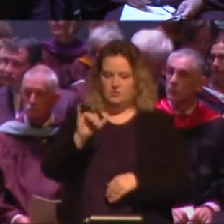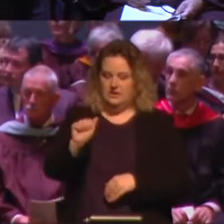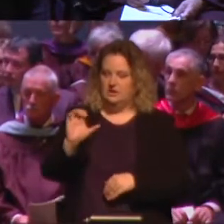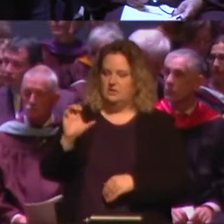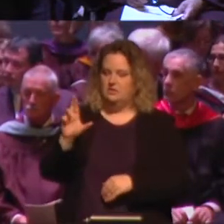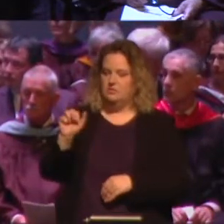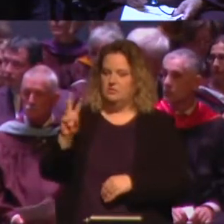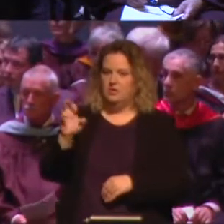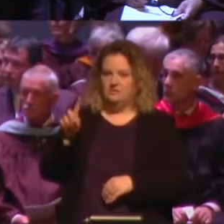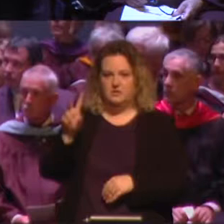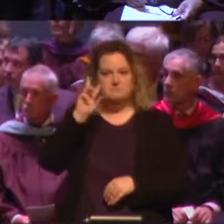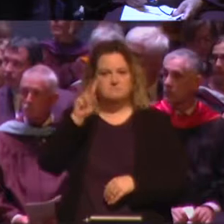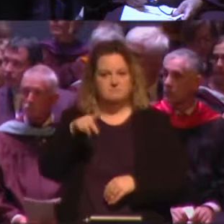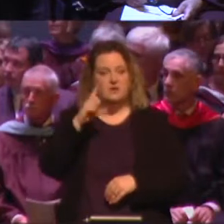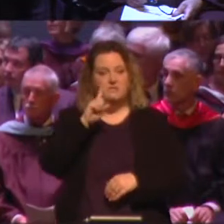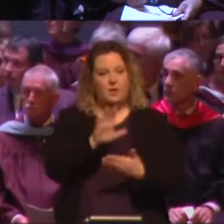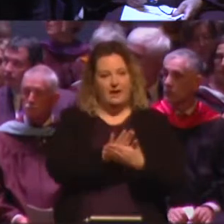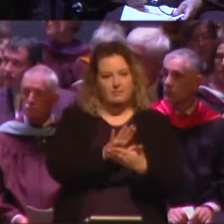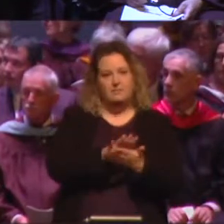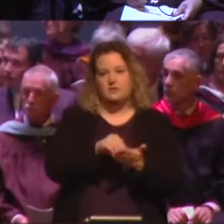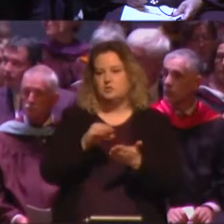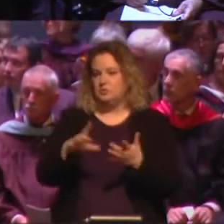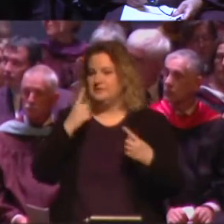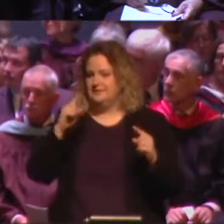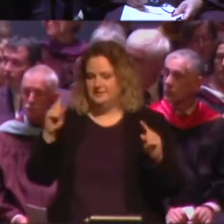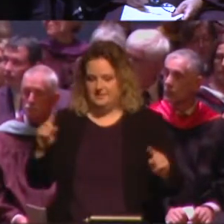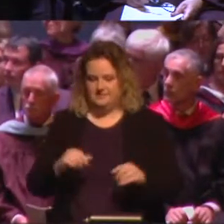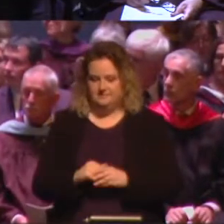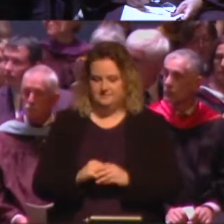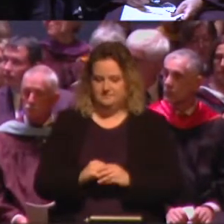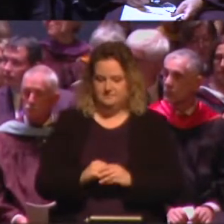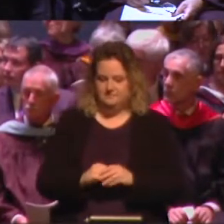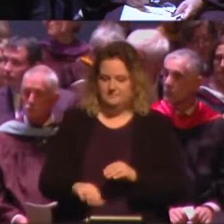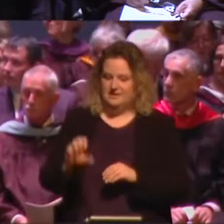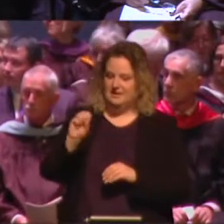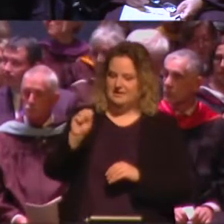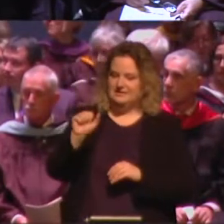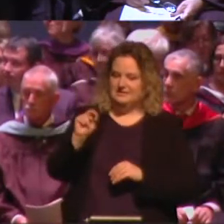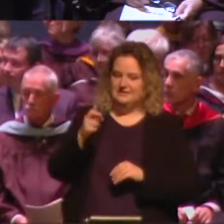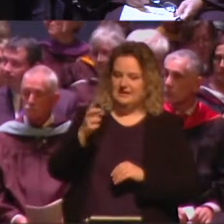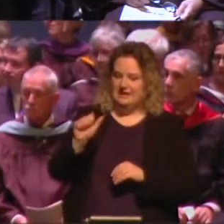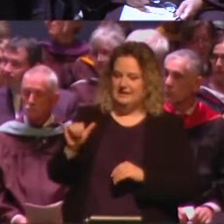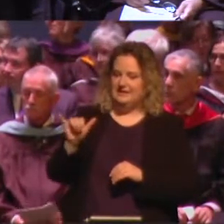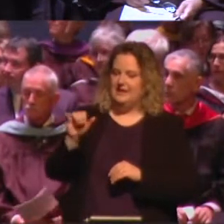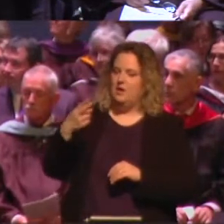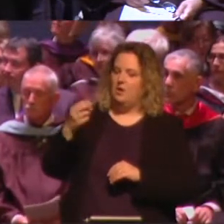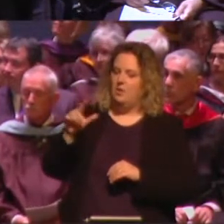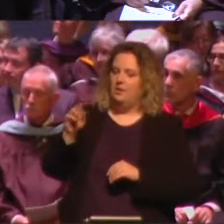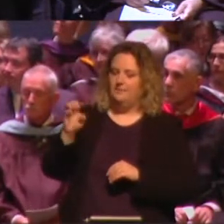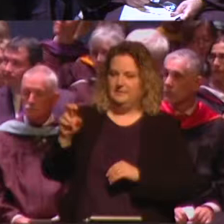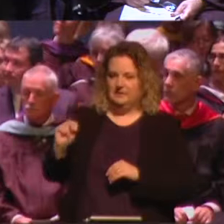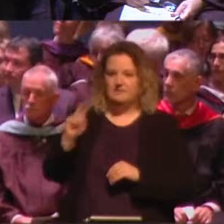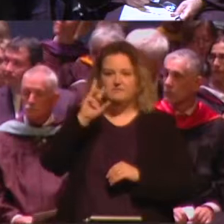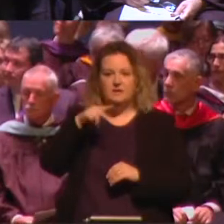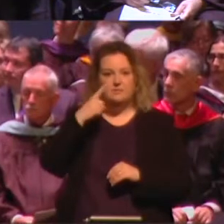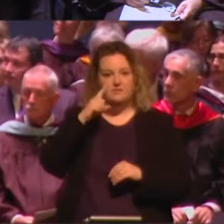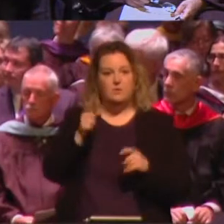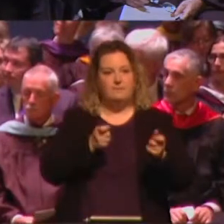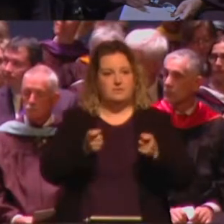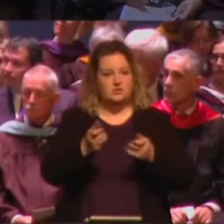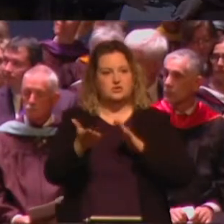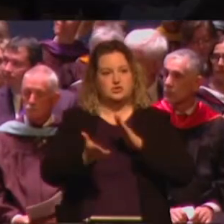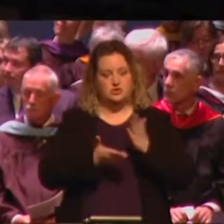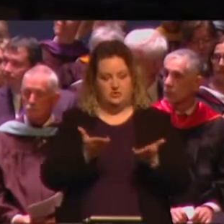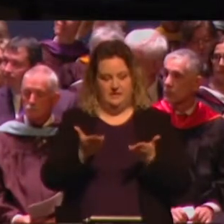VP of Academic and Student Success. Ms. Sandy Hoylman, Vice President of Administrative Services.